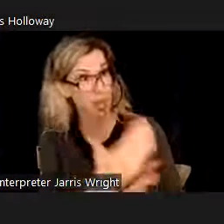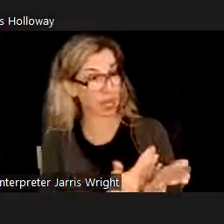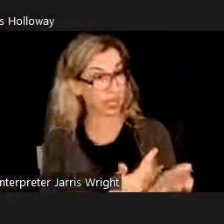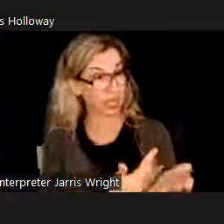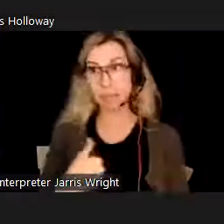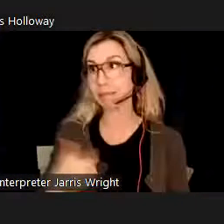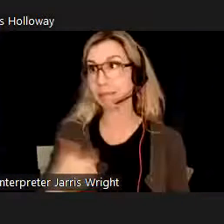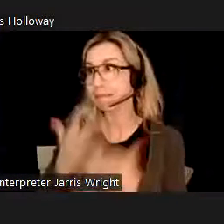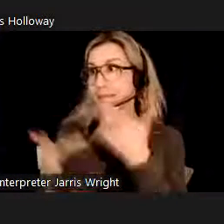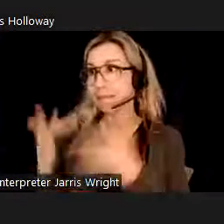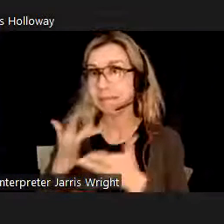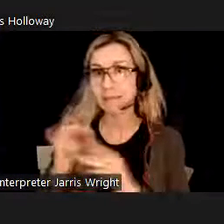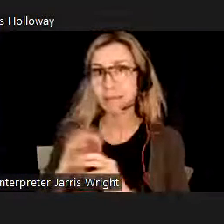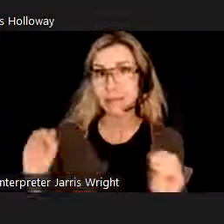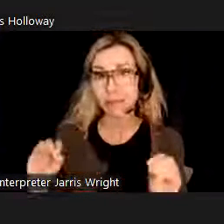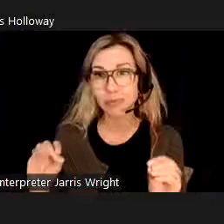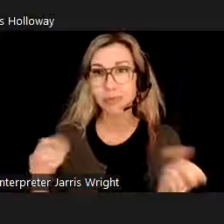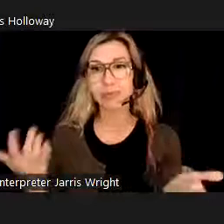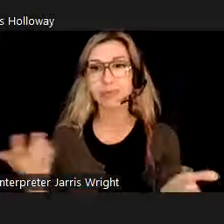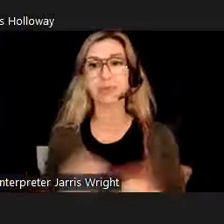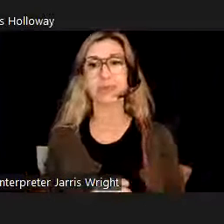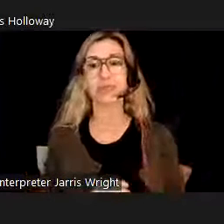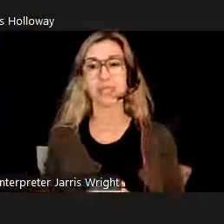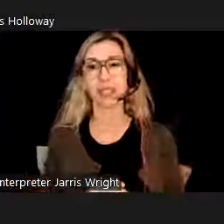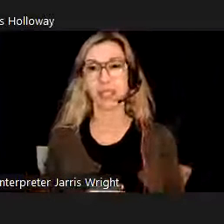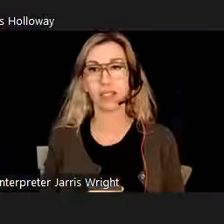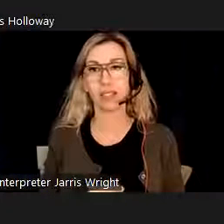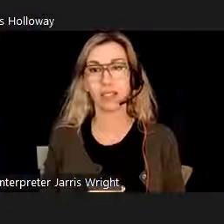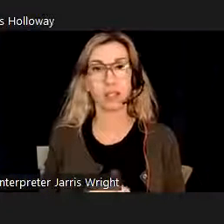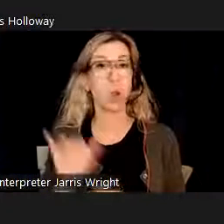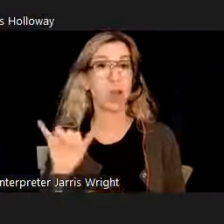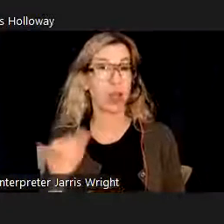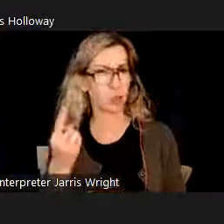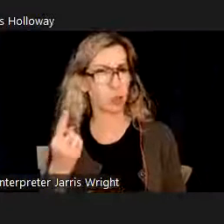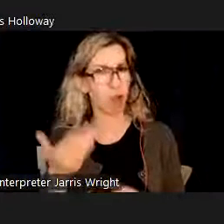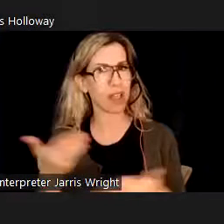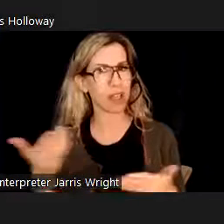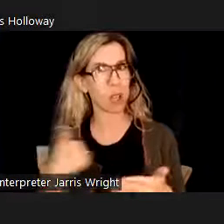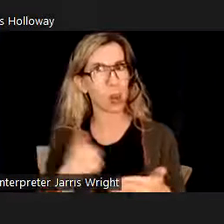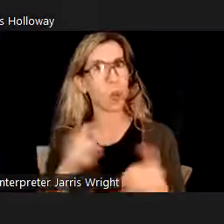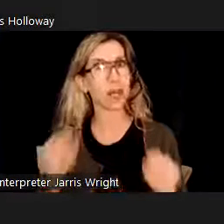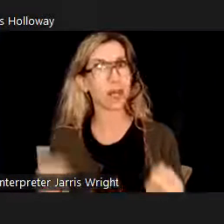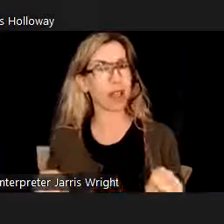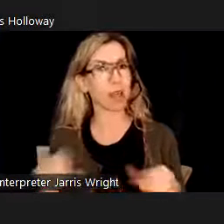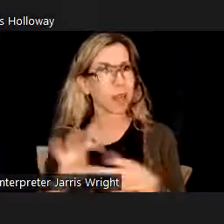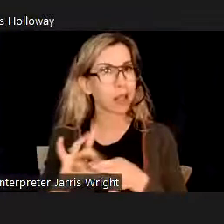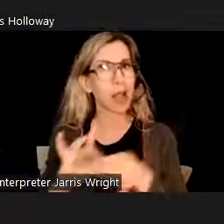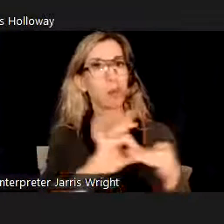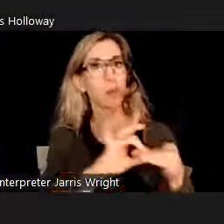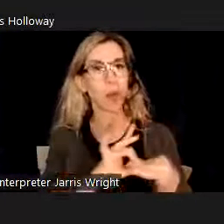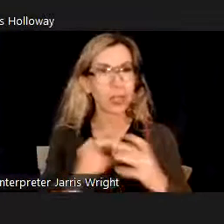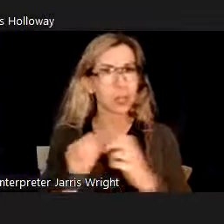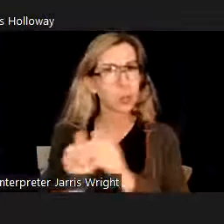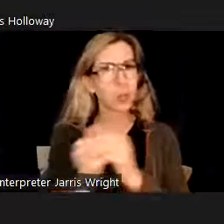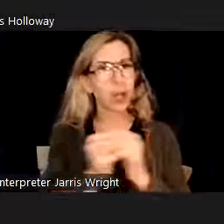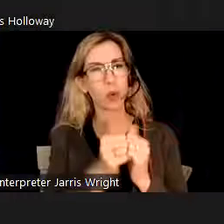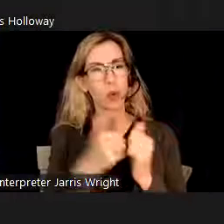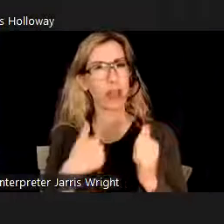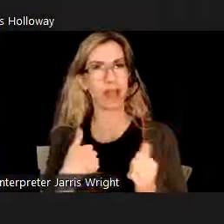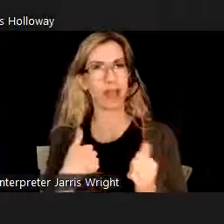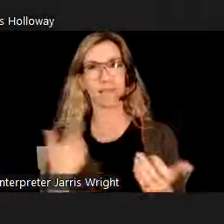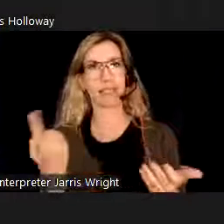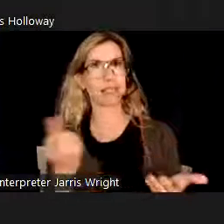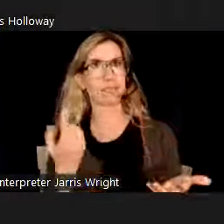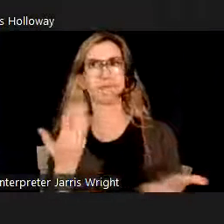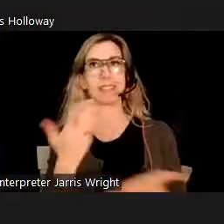have none. So that's one thing I think we could collaborate better together and have some kind of clearinghouse